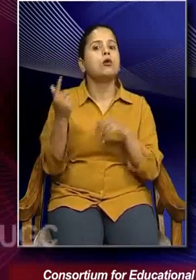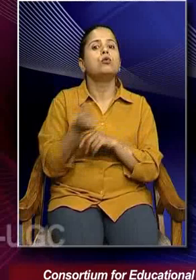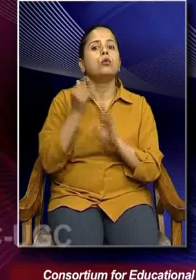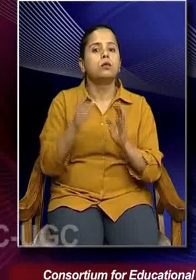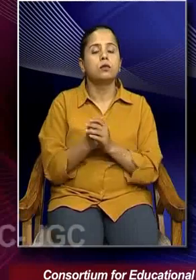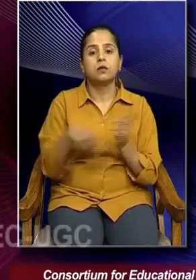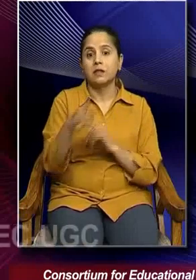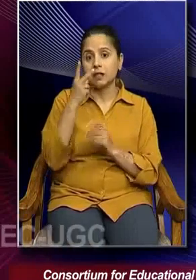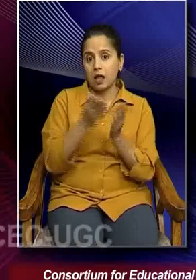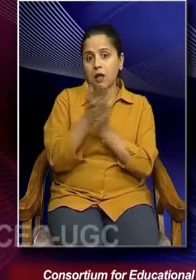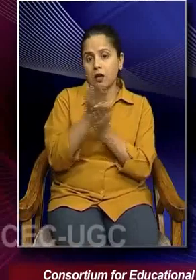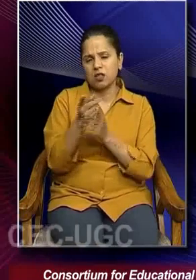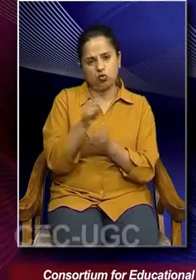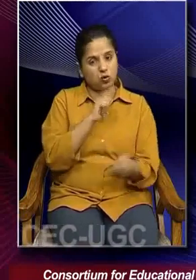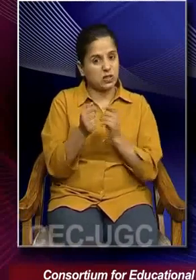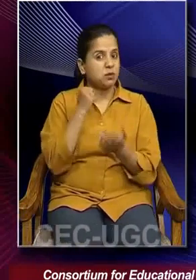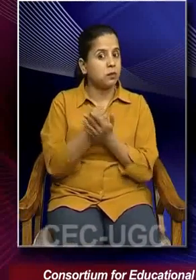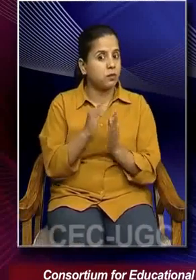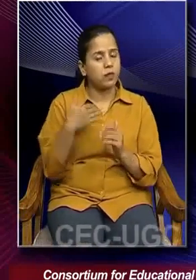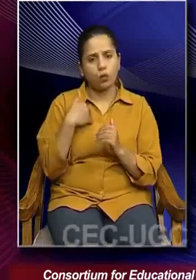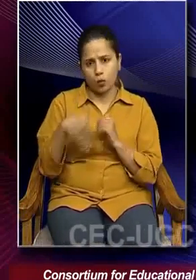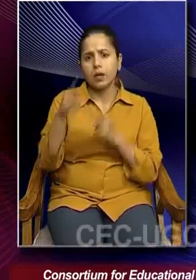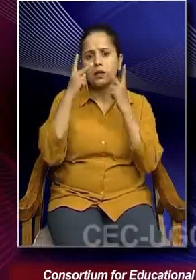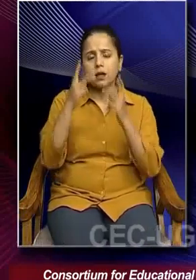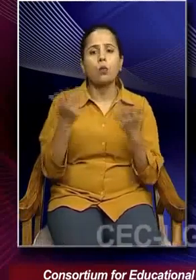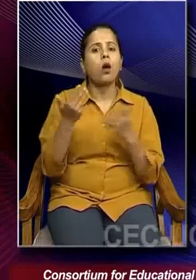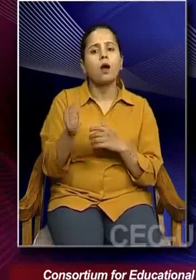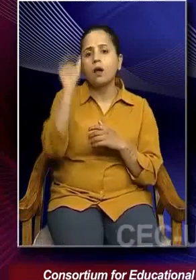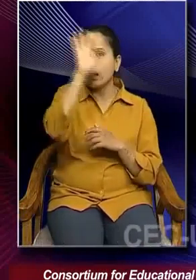so therefore this approach needs to be changed, and we will see what